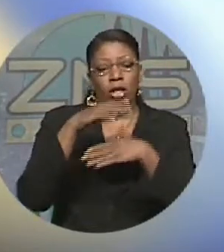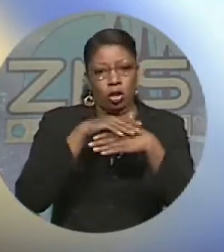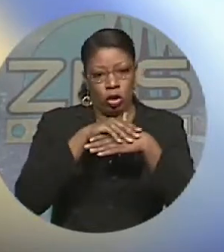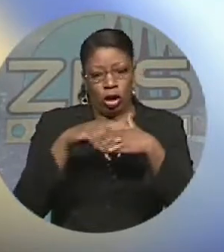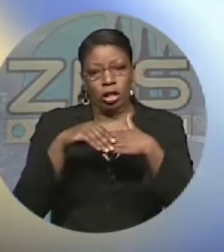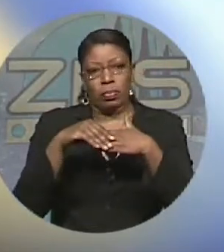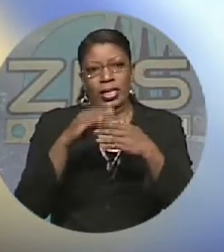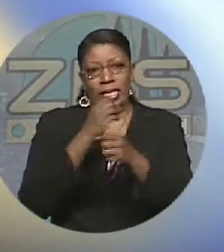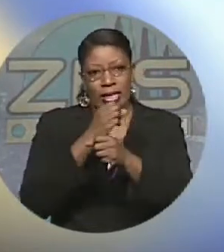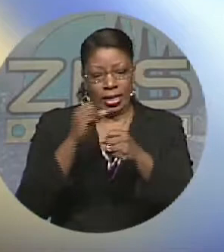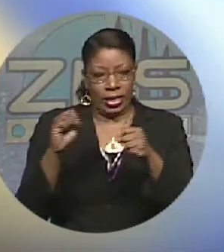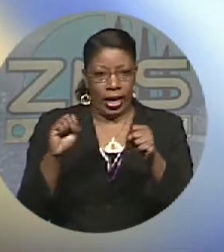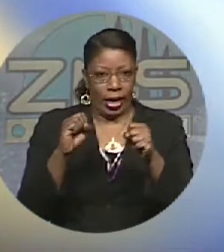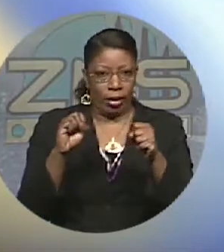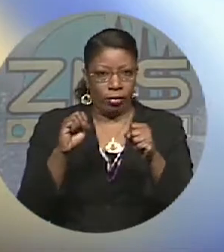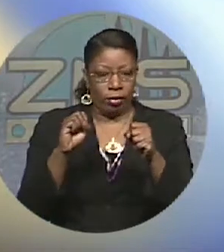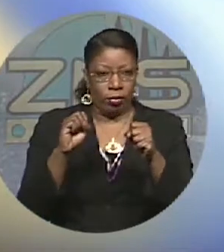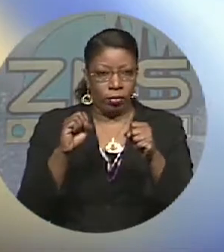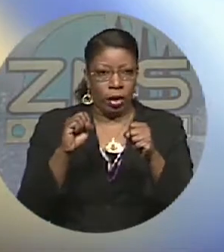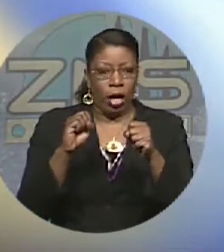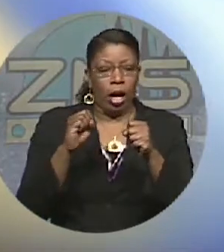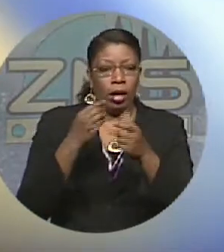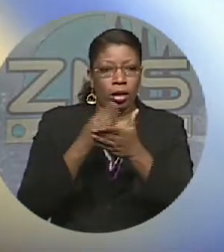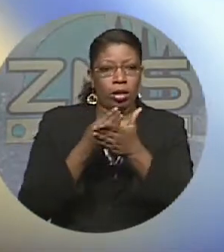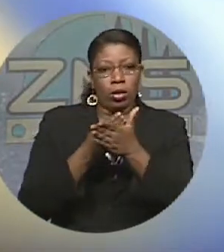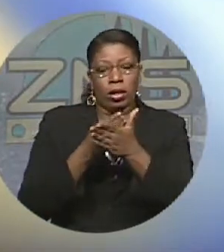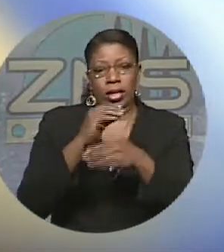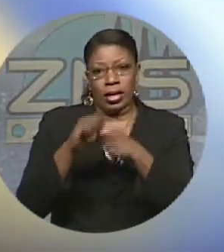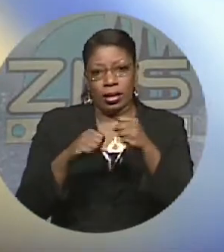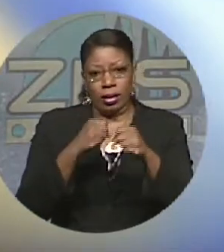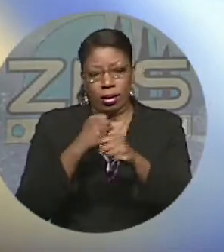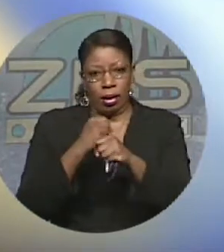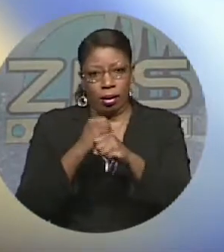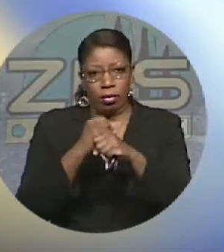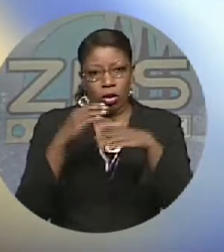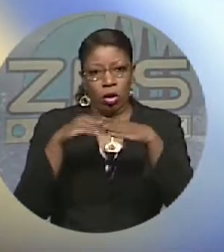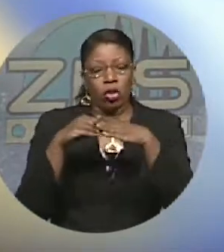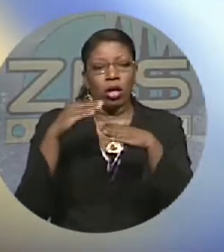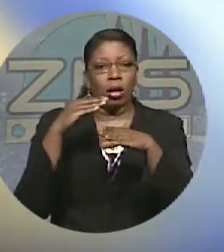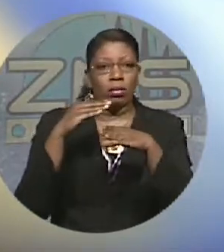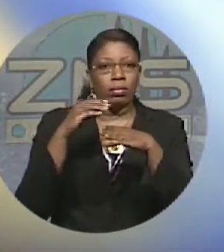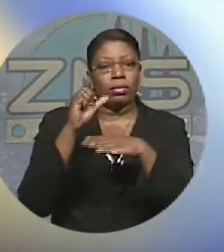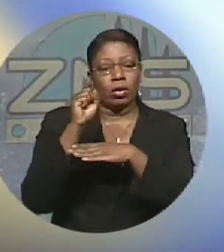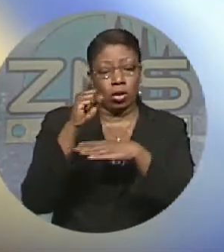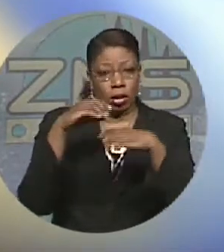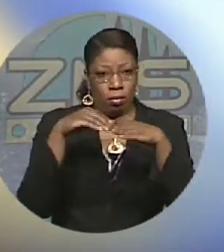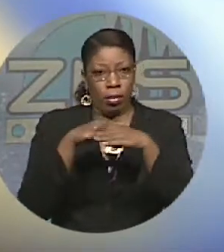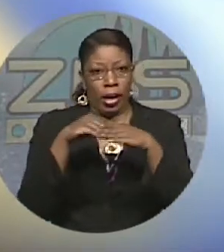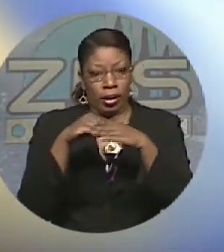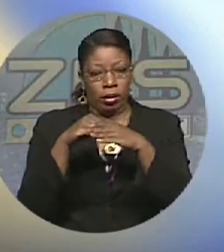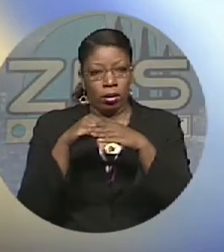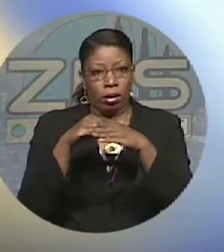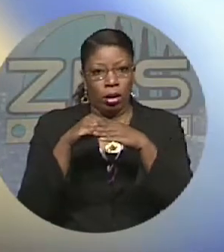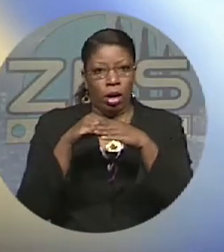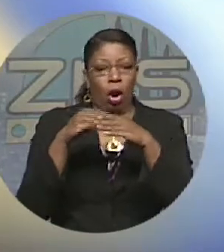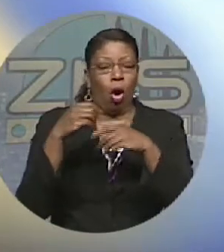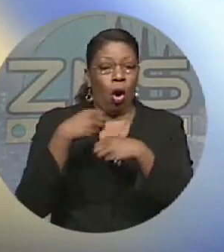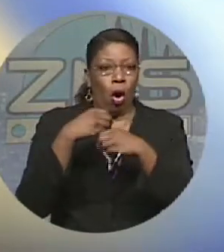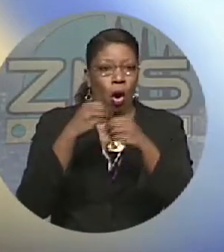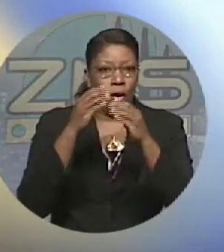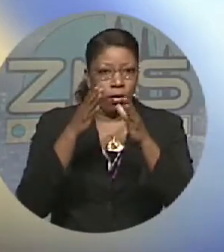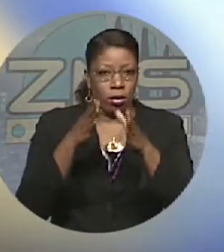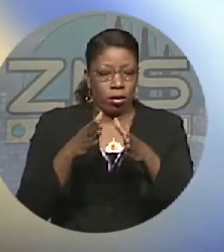about $120 million a year in annual operating expenses. Scotiabank's president and chief executive officer Brian Porter said